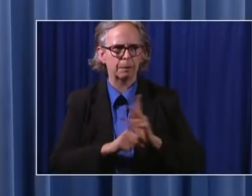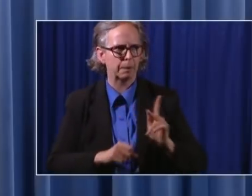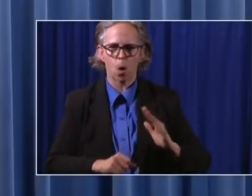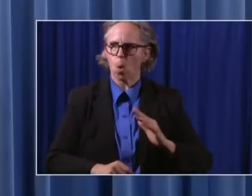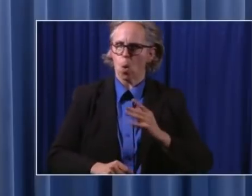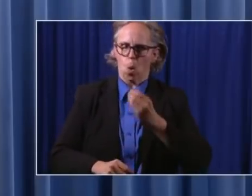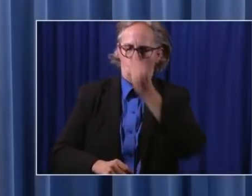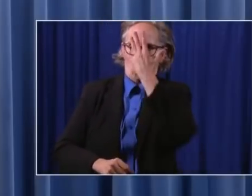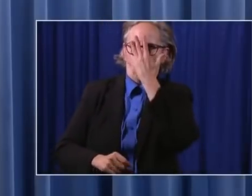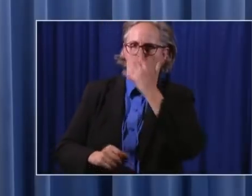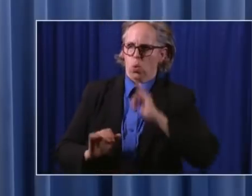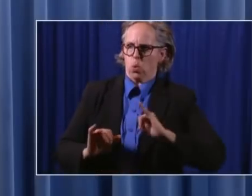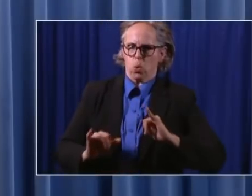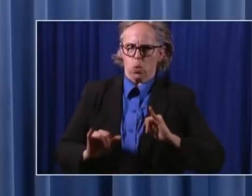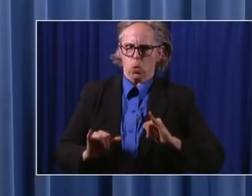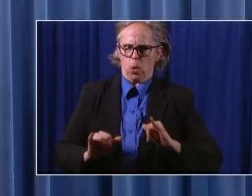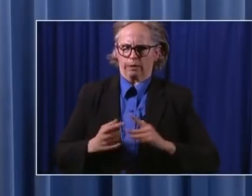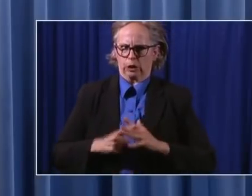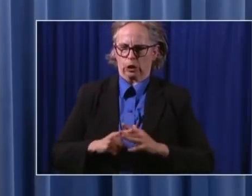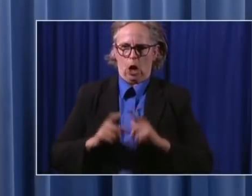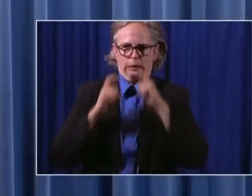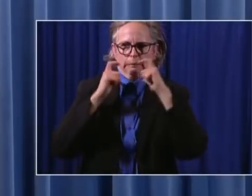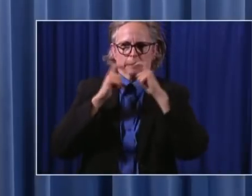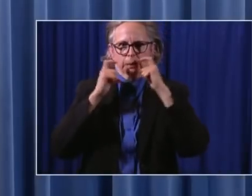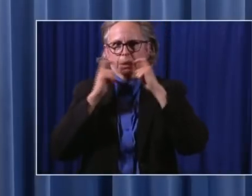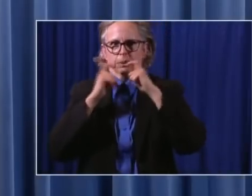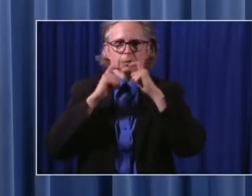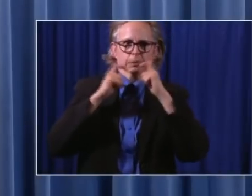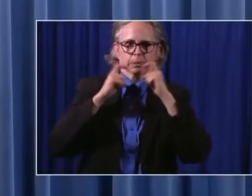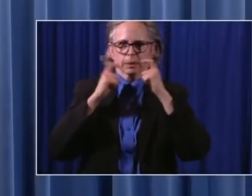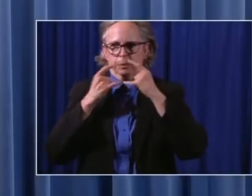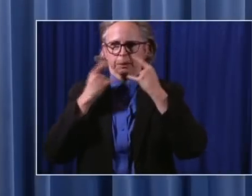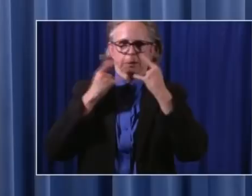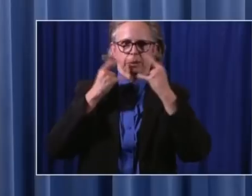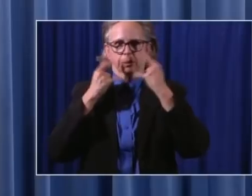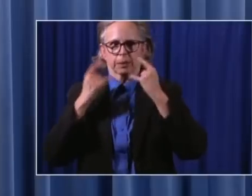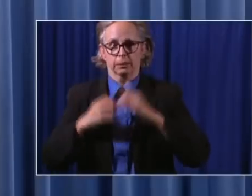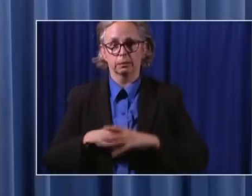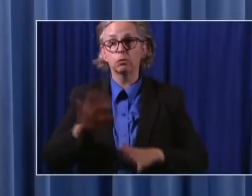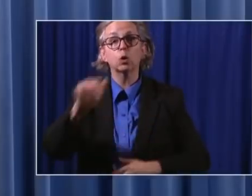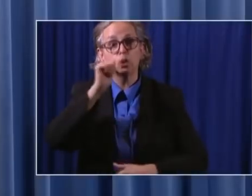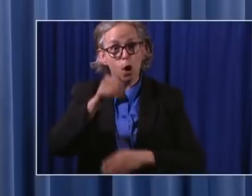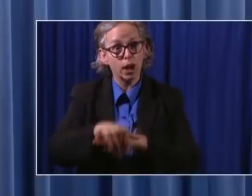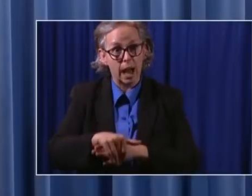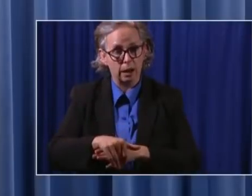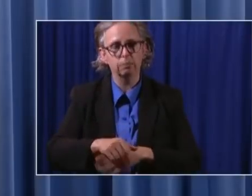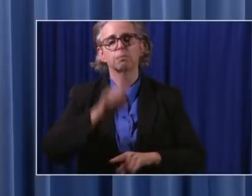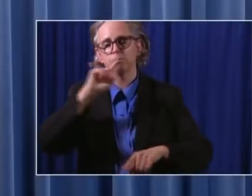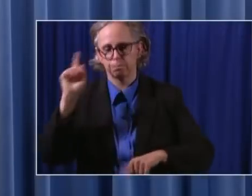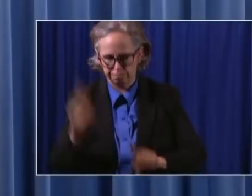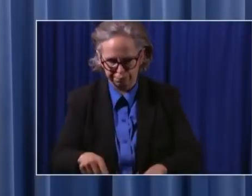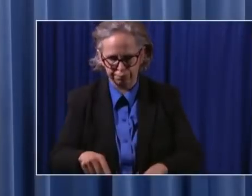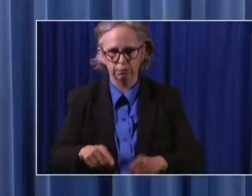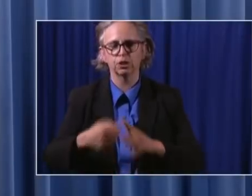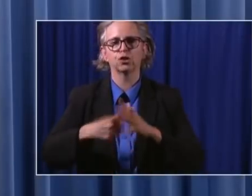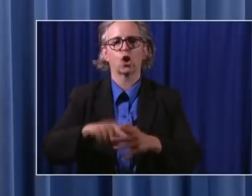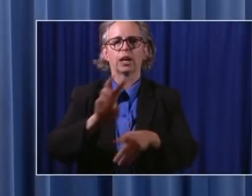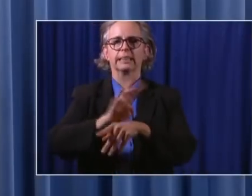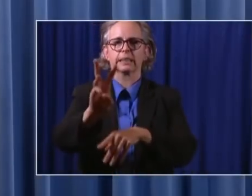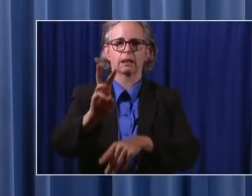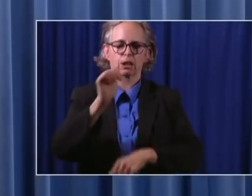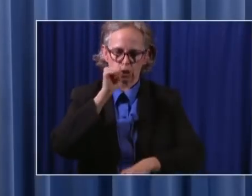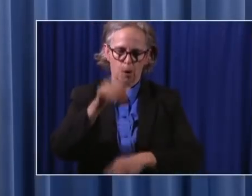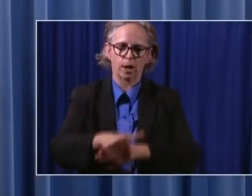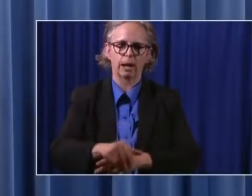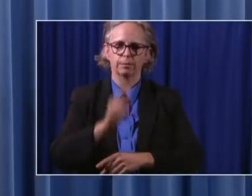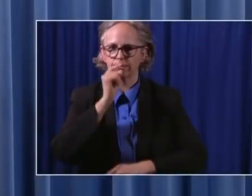you. The state now will be under by tomorrow night under that order. Governor DeWine,